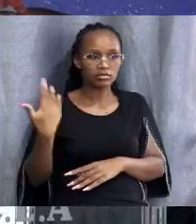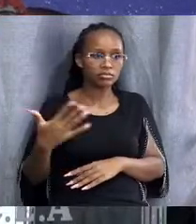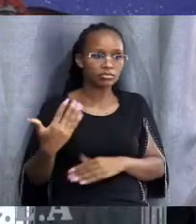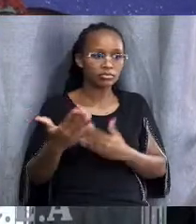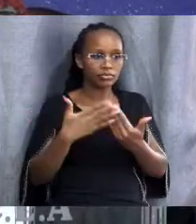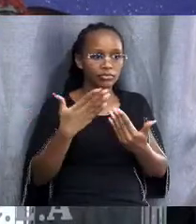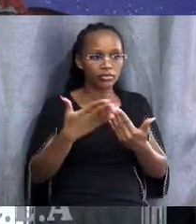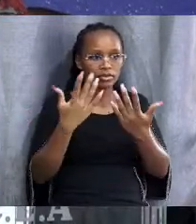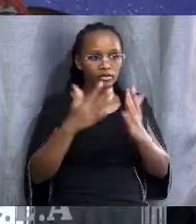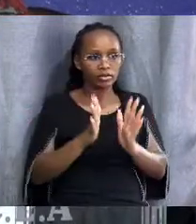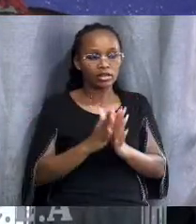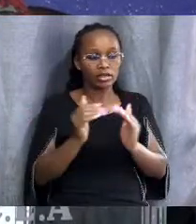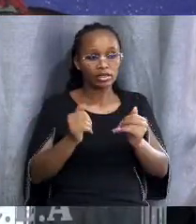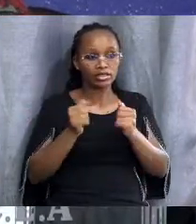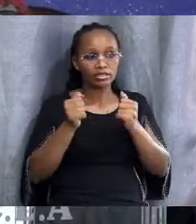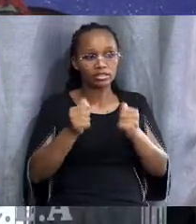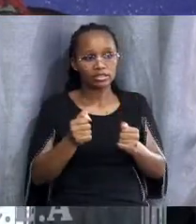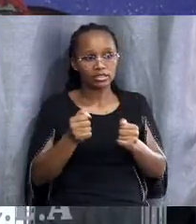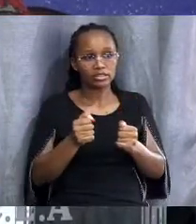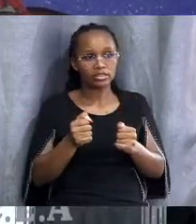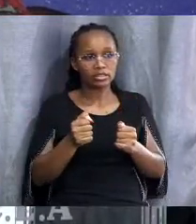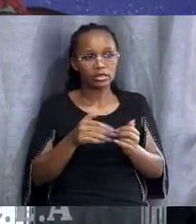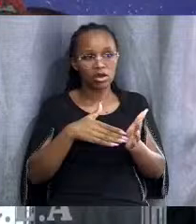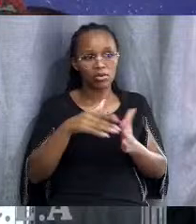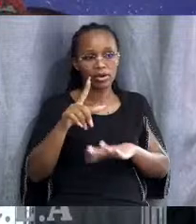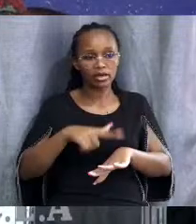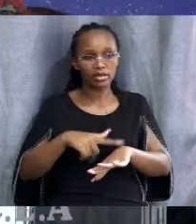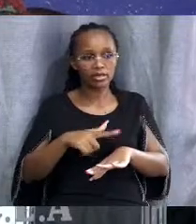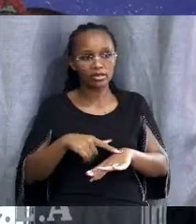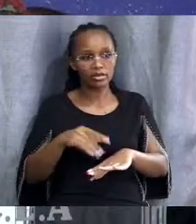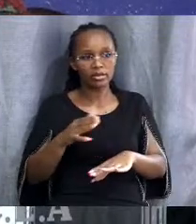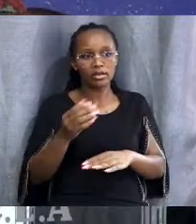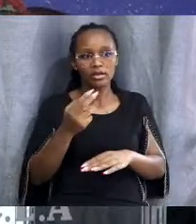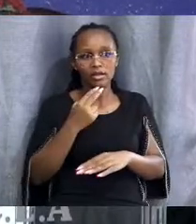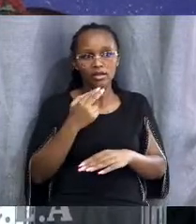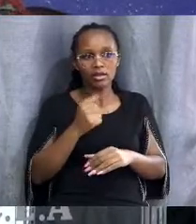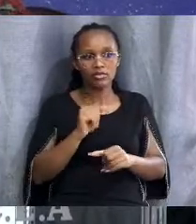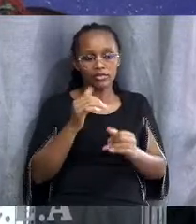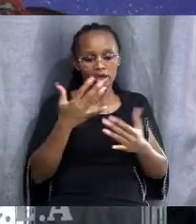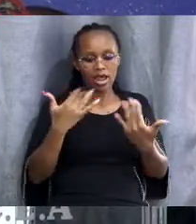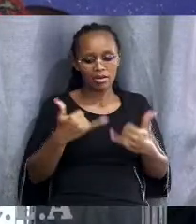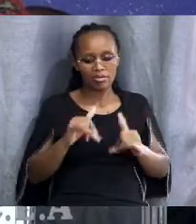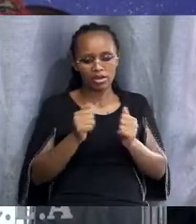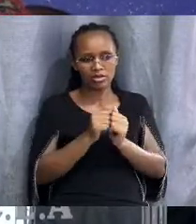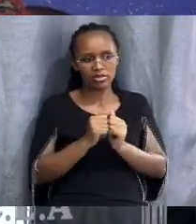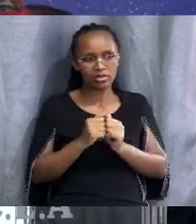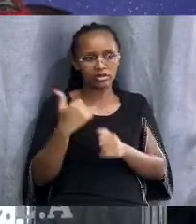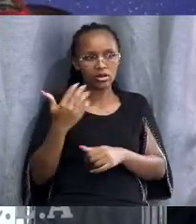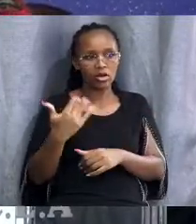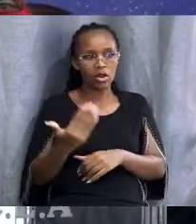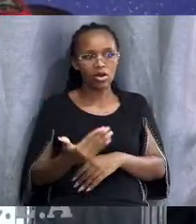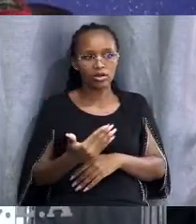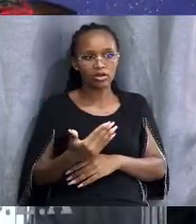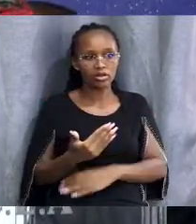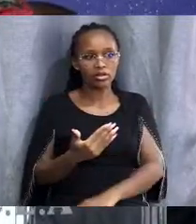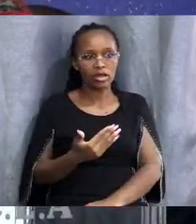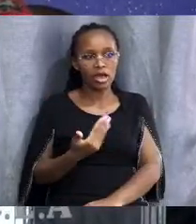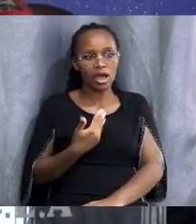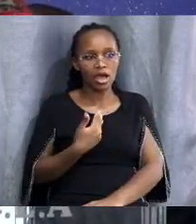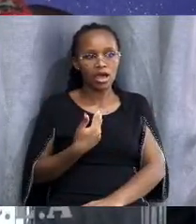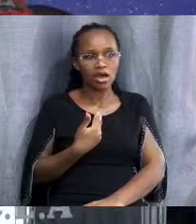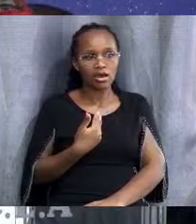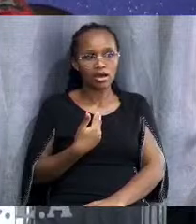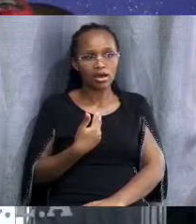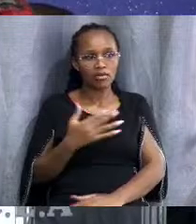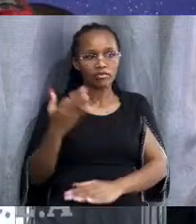cherished. You are strength during week time. We laughed and cried together. I always knew that you would have a